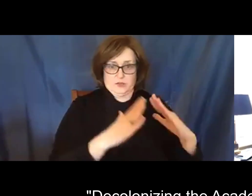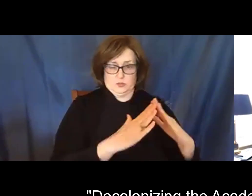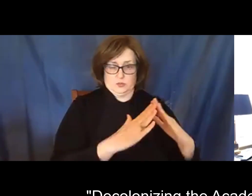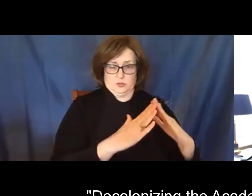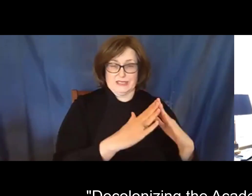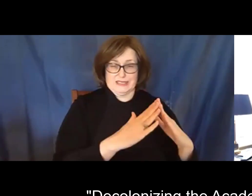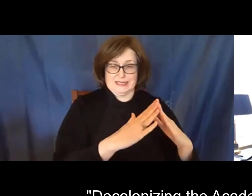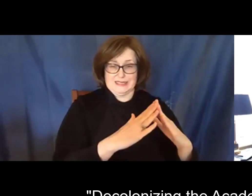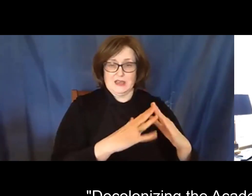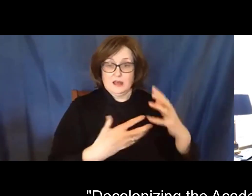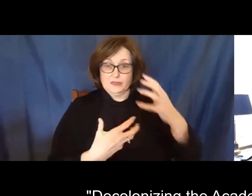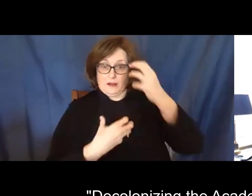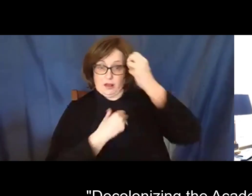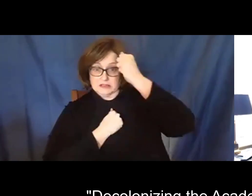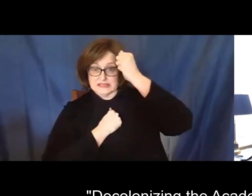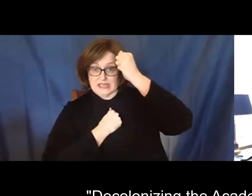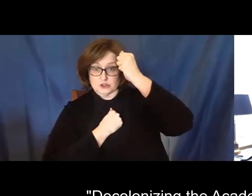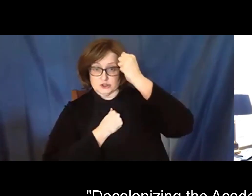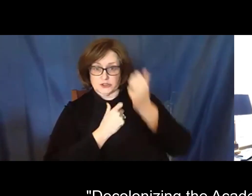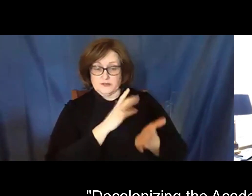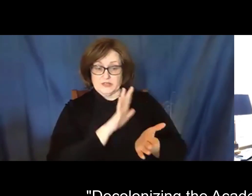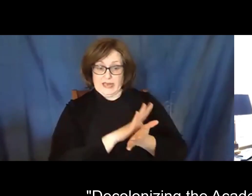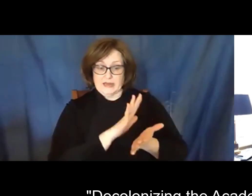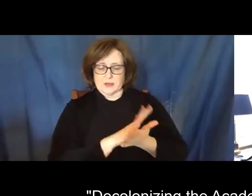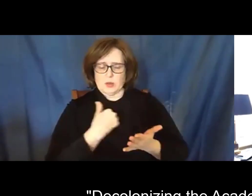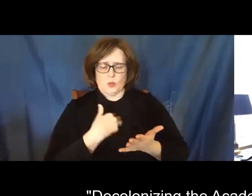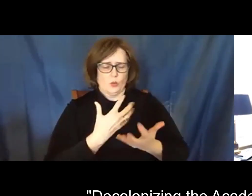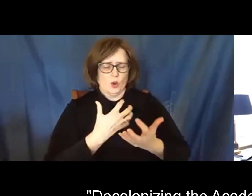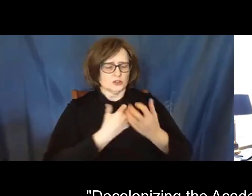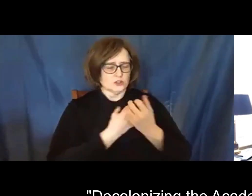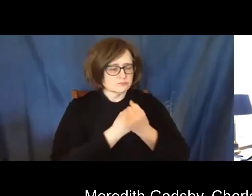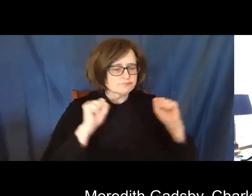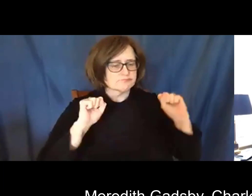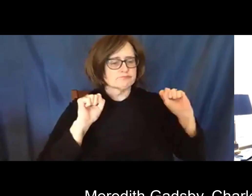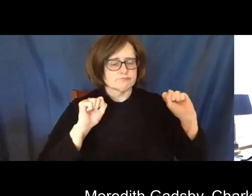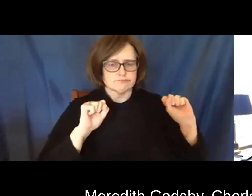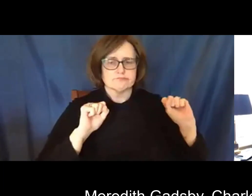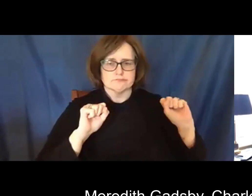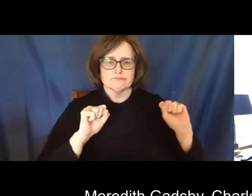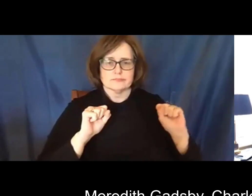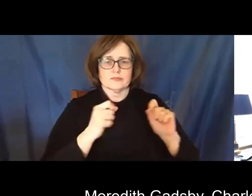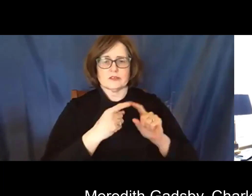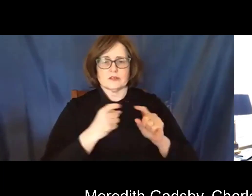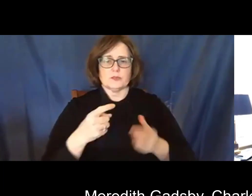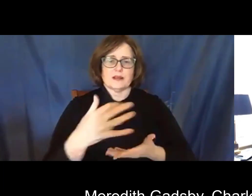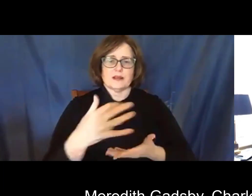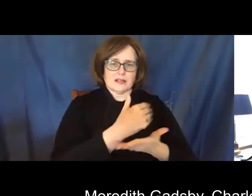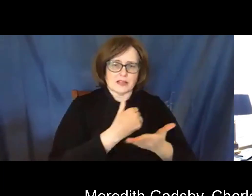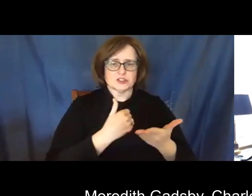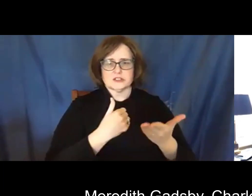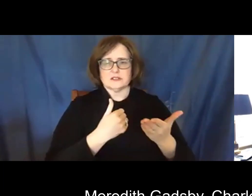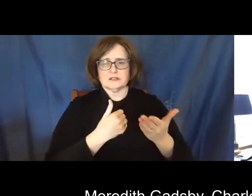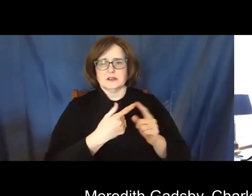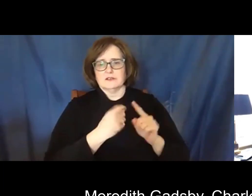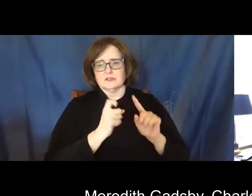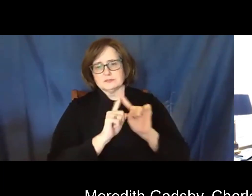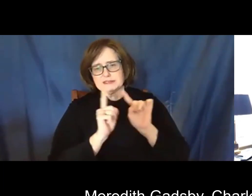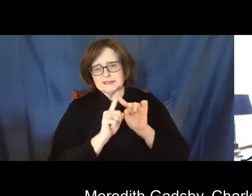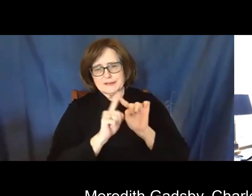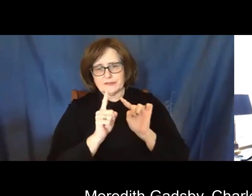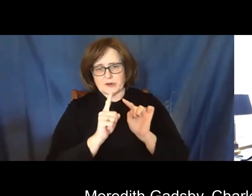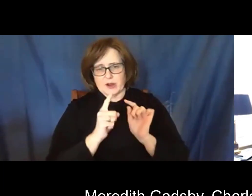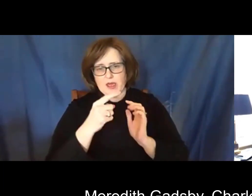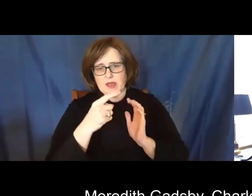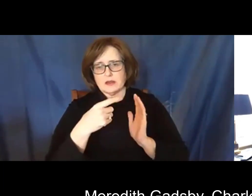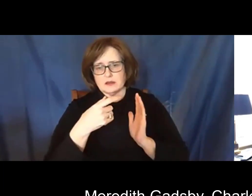Decolonizing the Academy, the collection edited by Carol Boyce Davies, Meredith Gatsby, Charles F. Peterson,